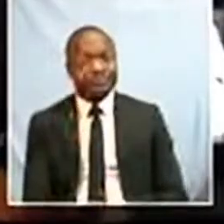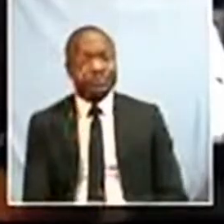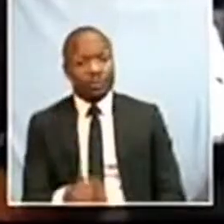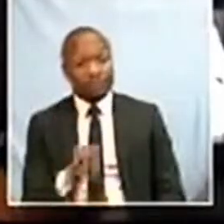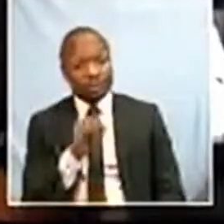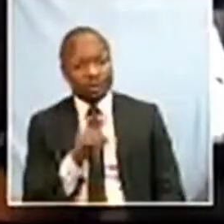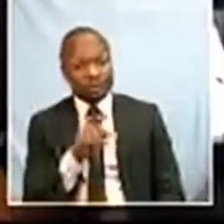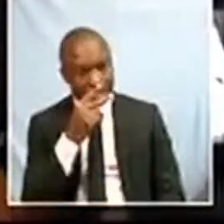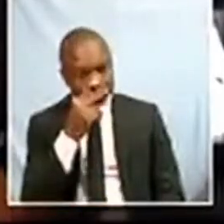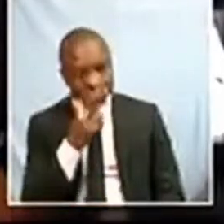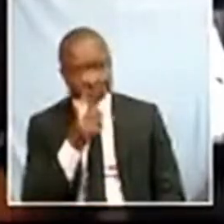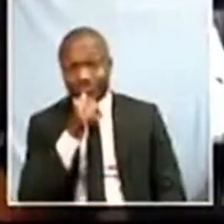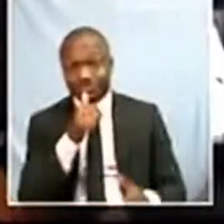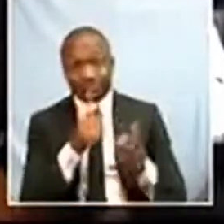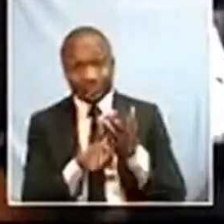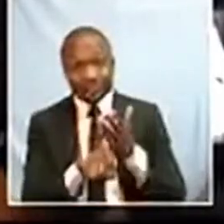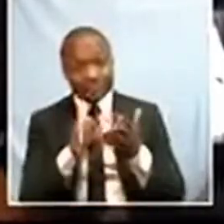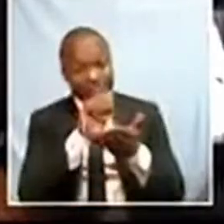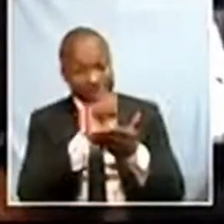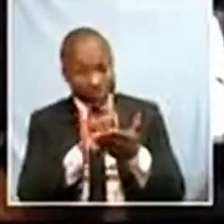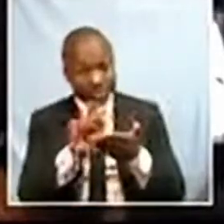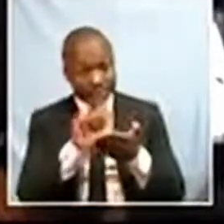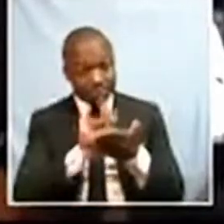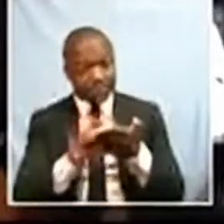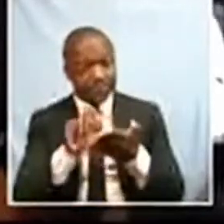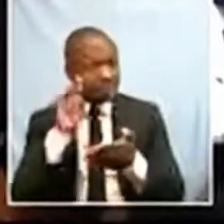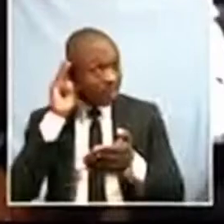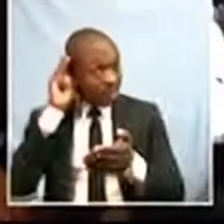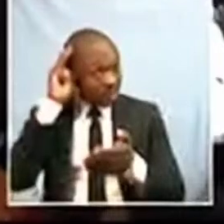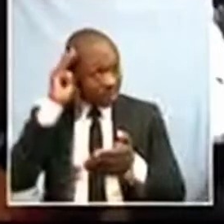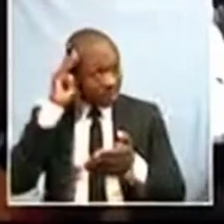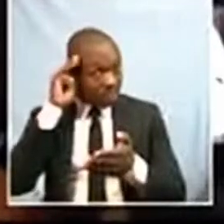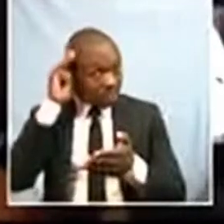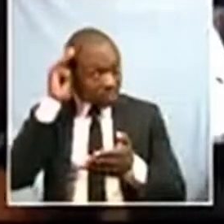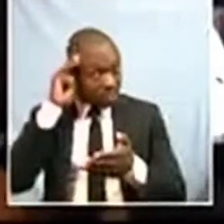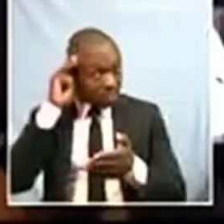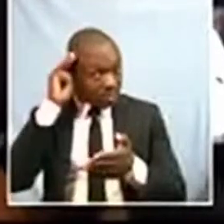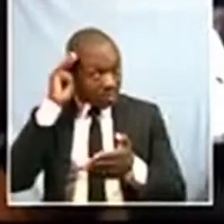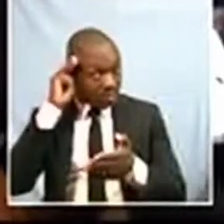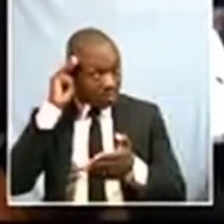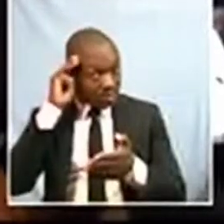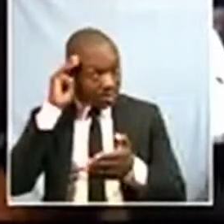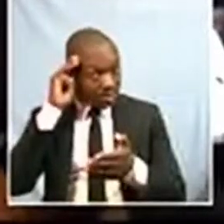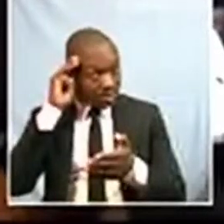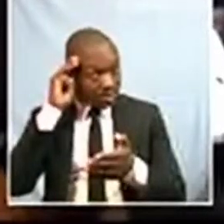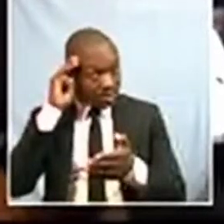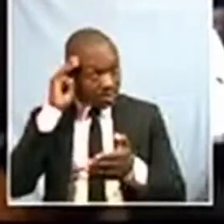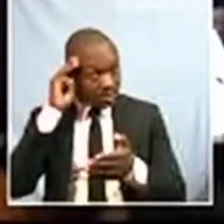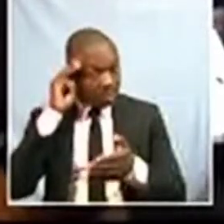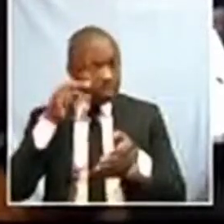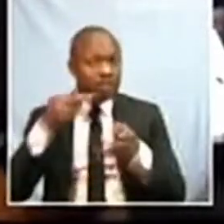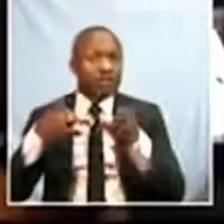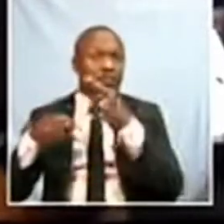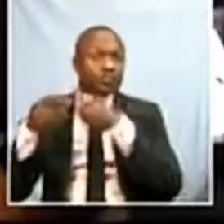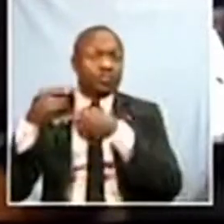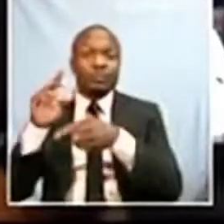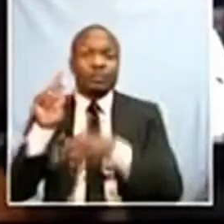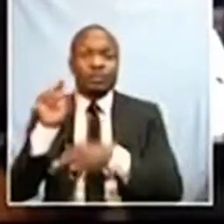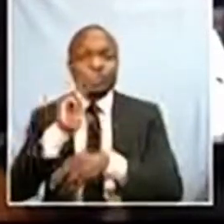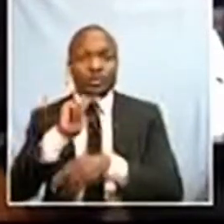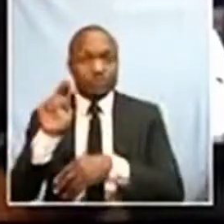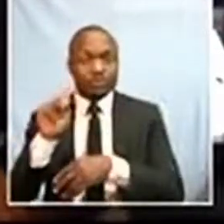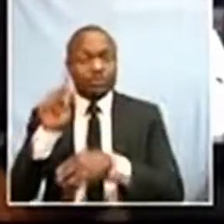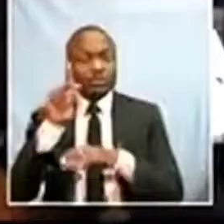you find that there's a letter that we wrote to Ministry for the evaluated 2022 project and also